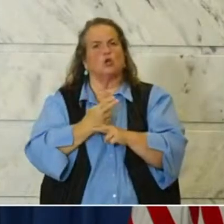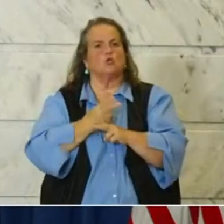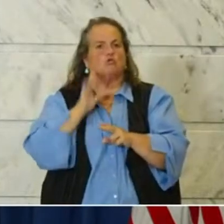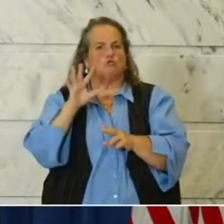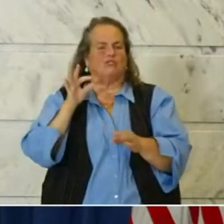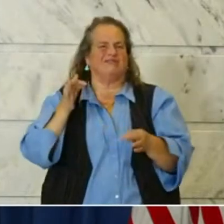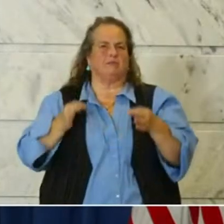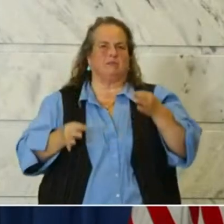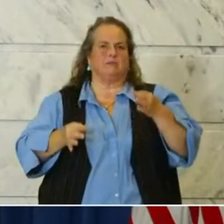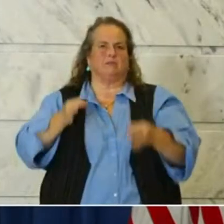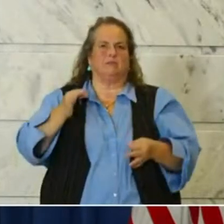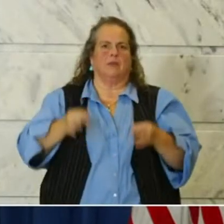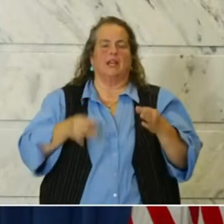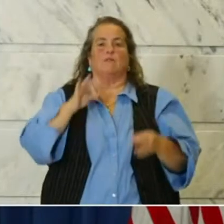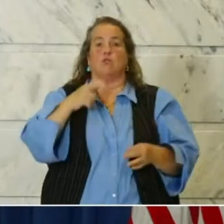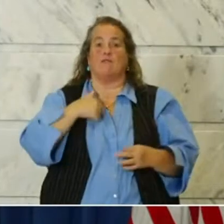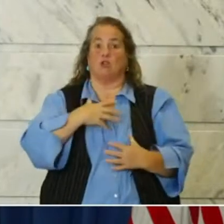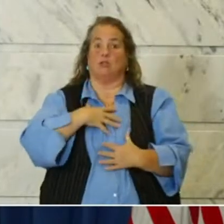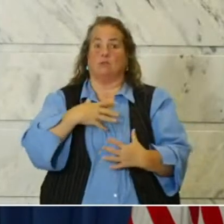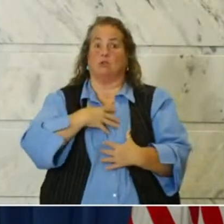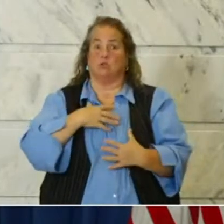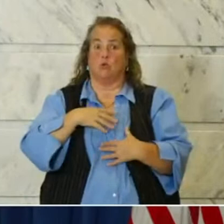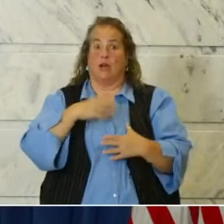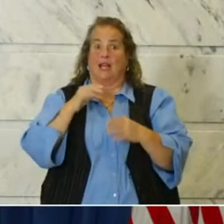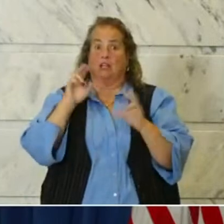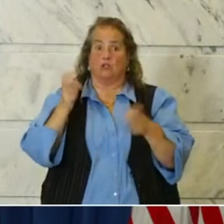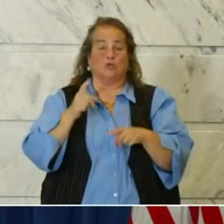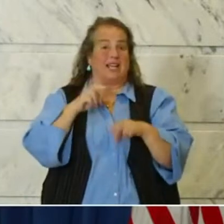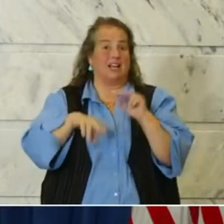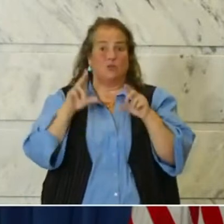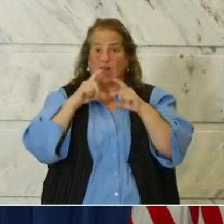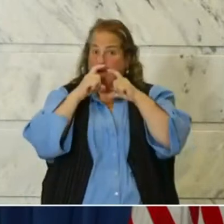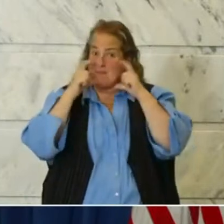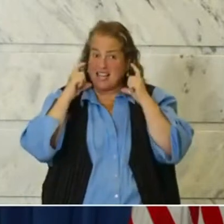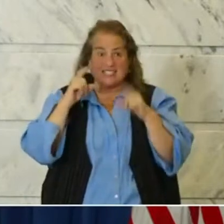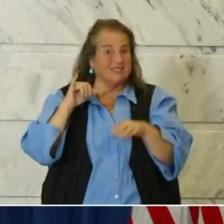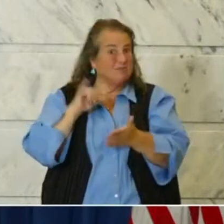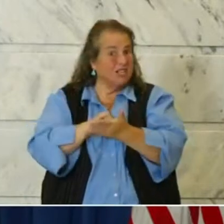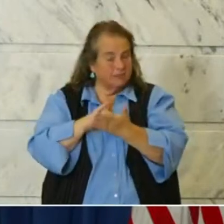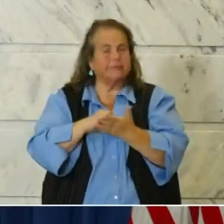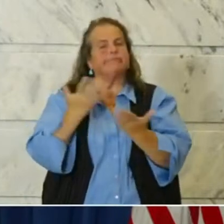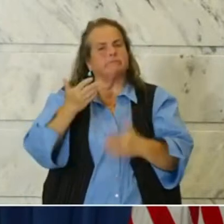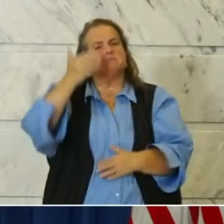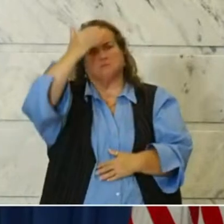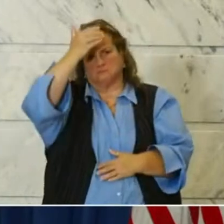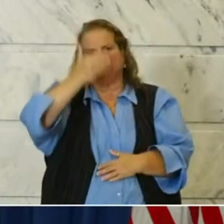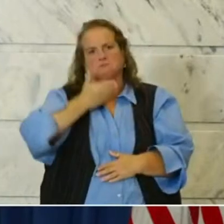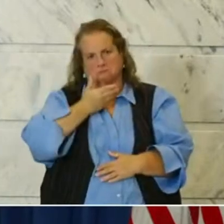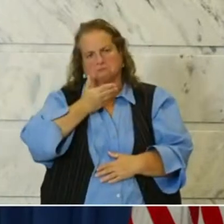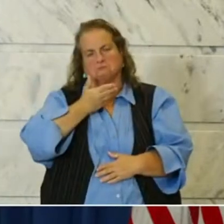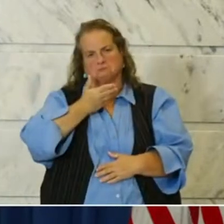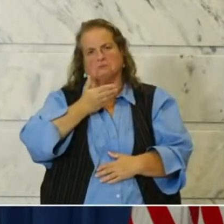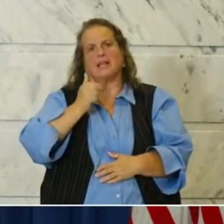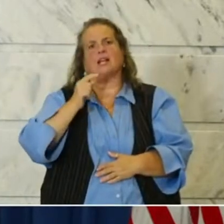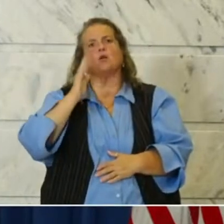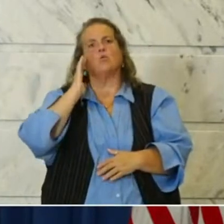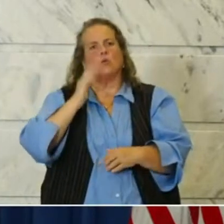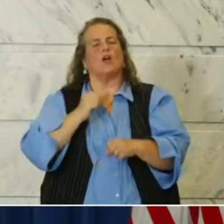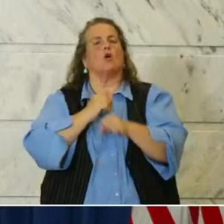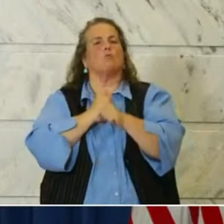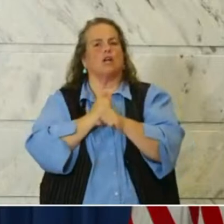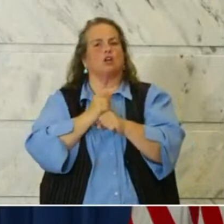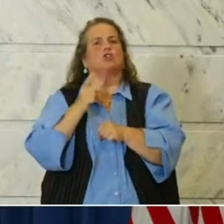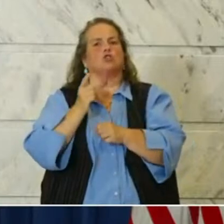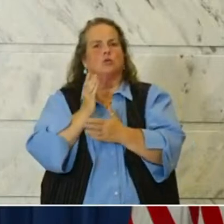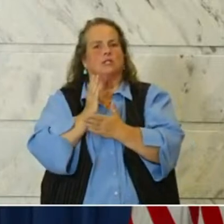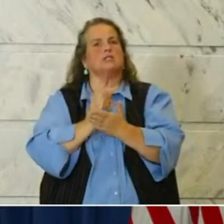have any respiratory issues that make wearing a mask difficult, wear that face shield. It's going to protect you, at least from